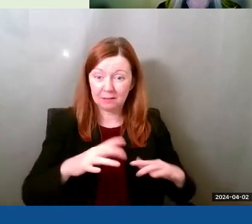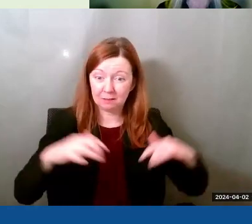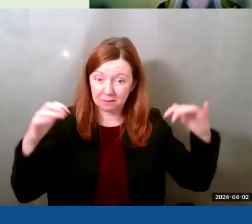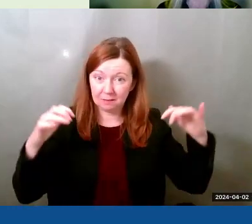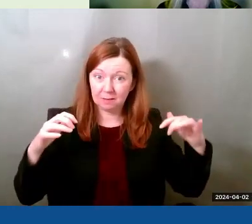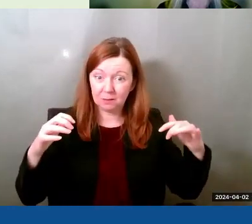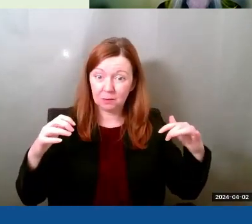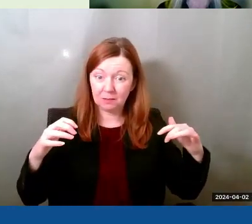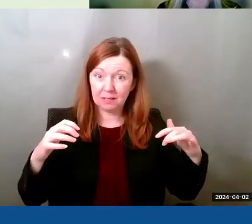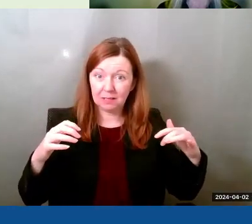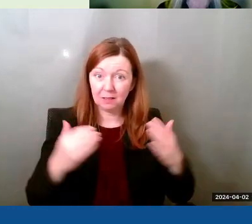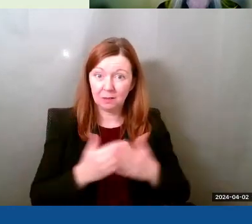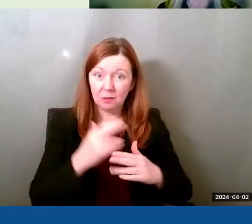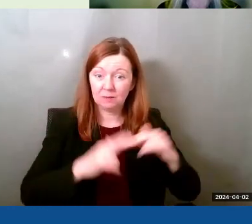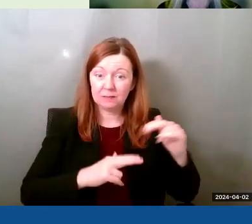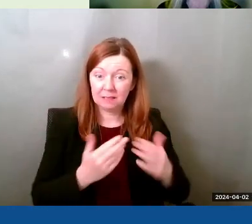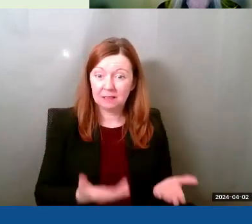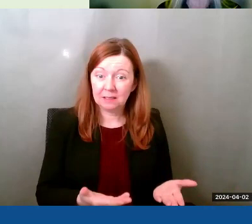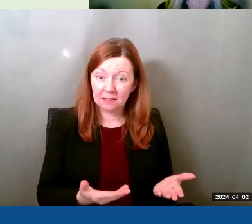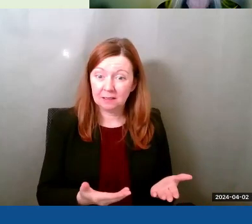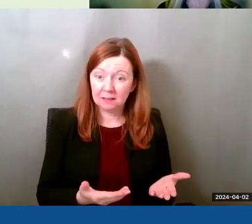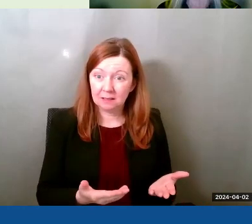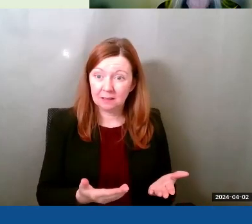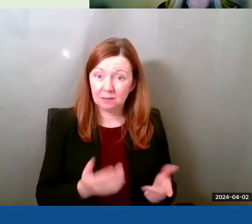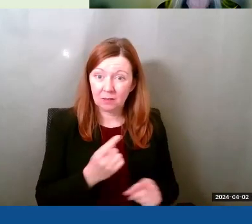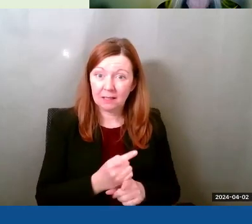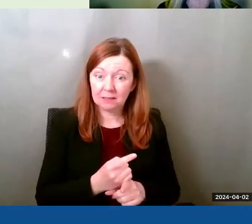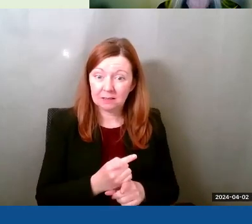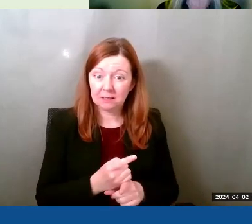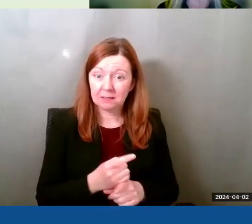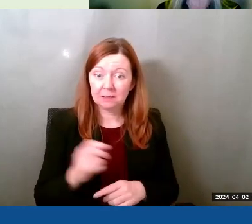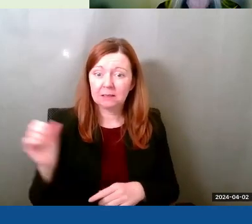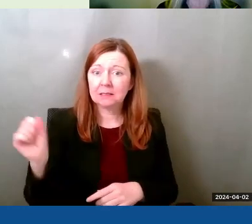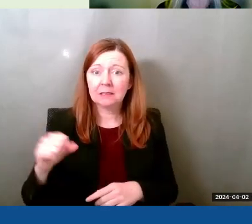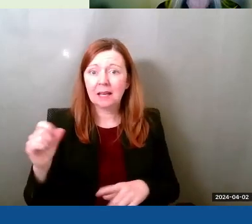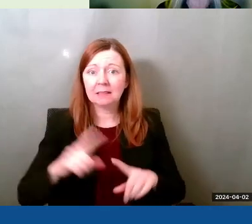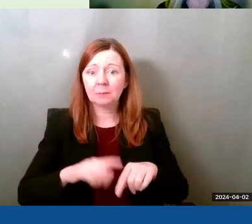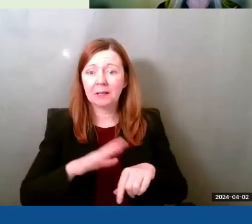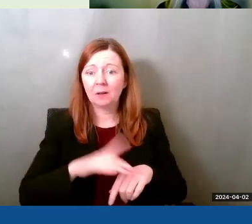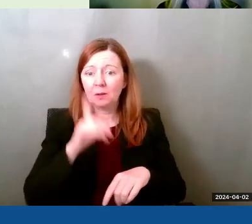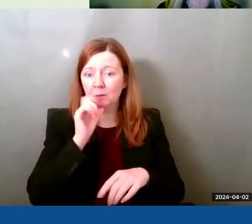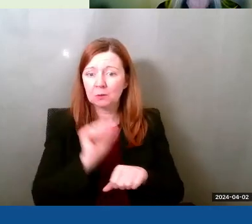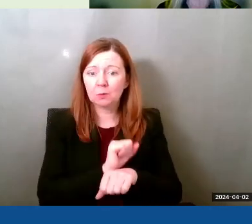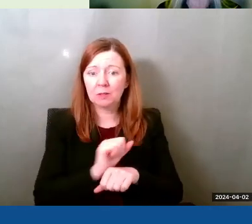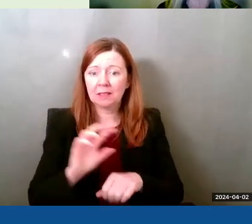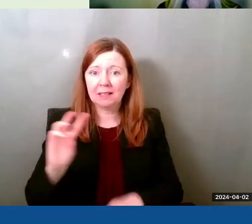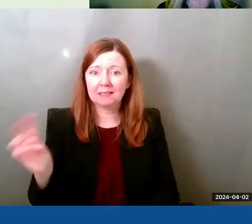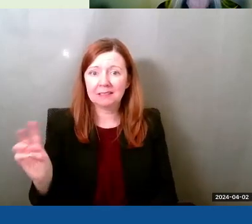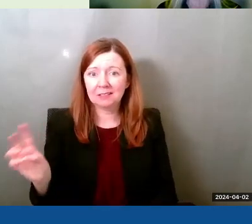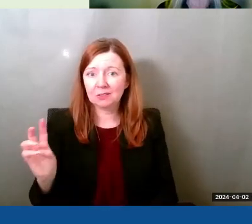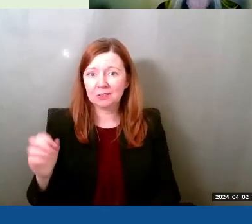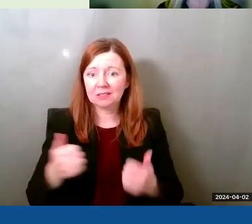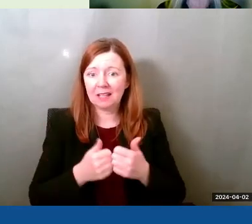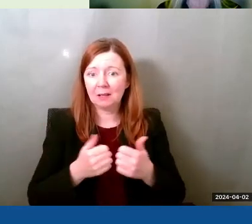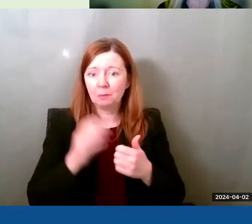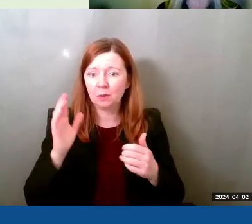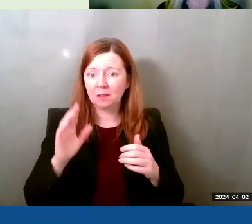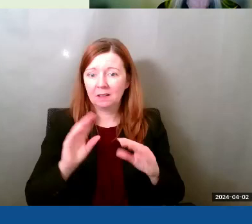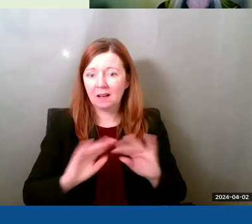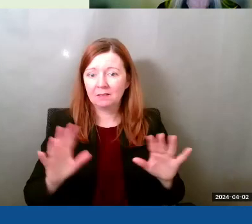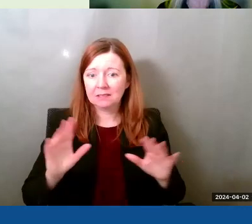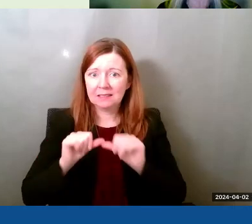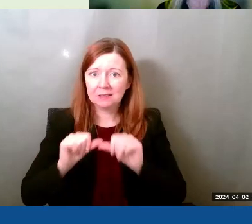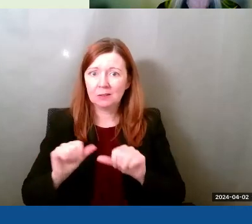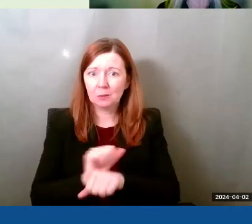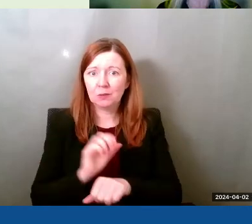new facility, right? So that it's the same. Anyone who's working a Sixers game now would obviously continue